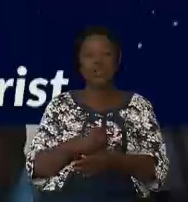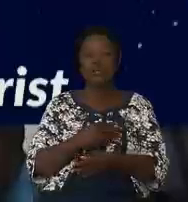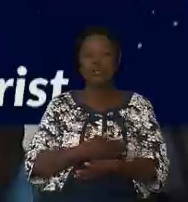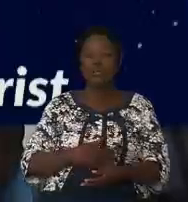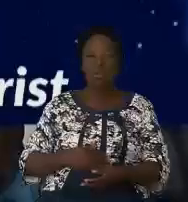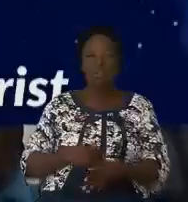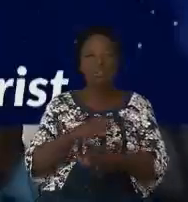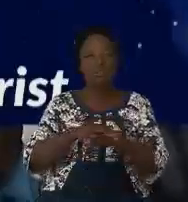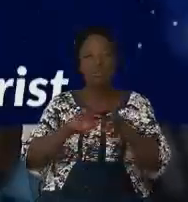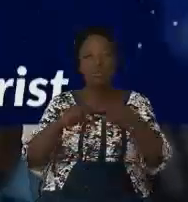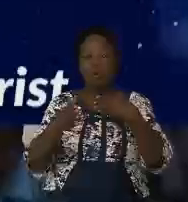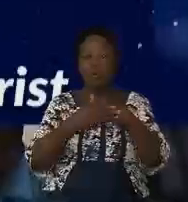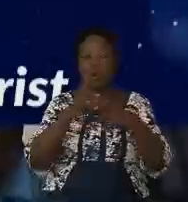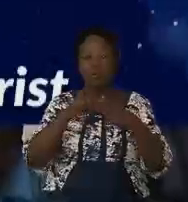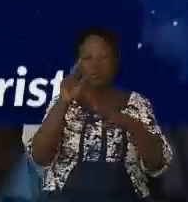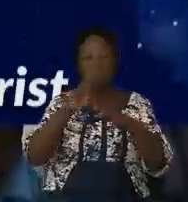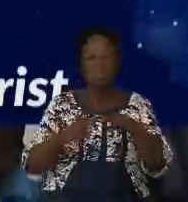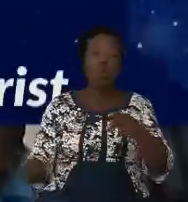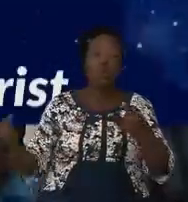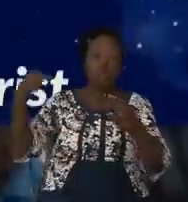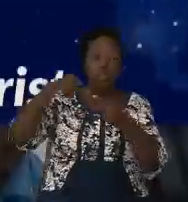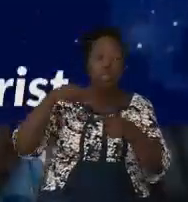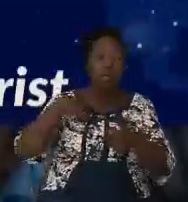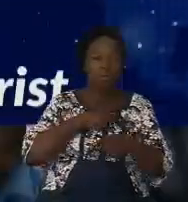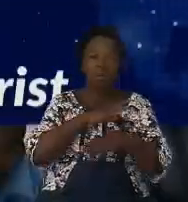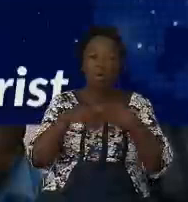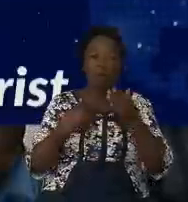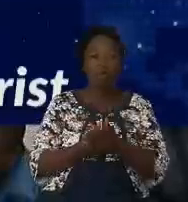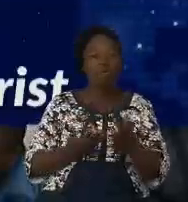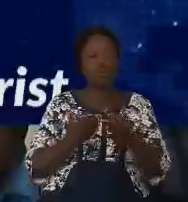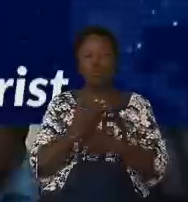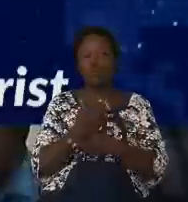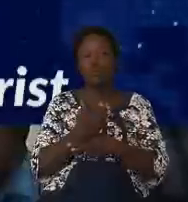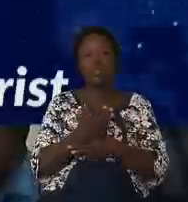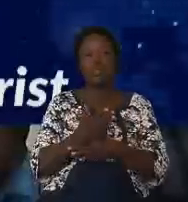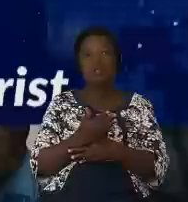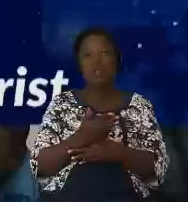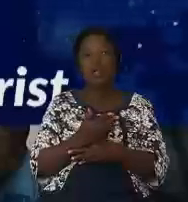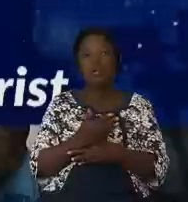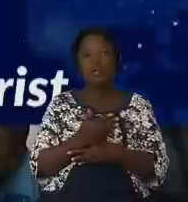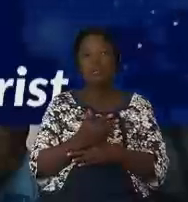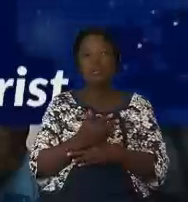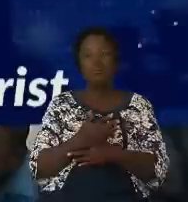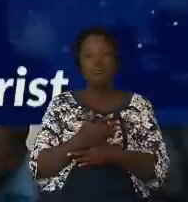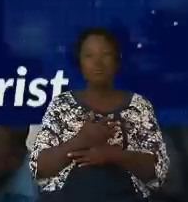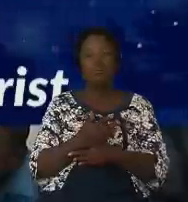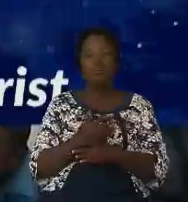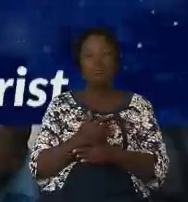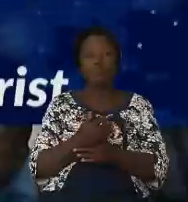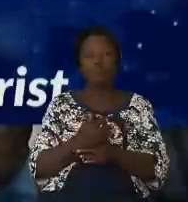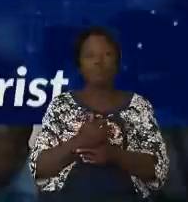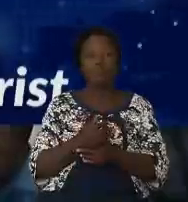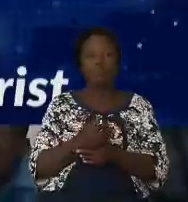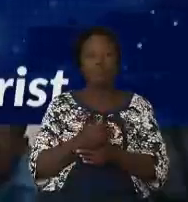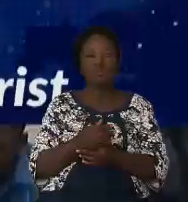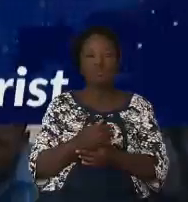assist. Don't return until we are all through in all the sectors. Look around and join the